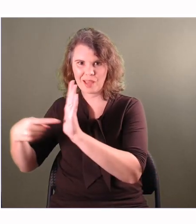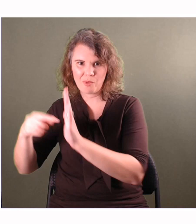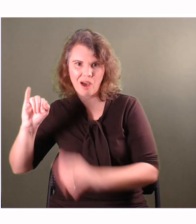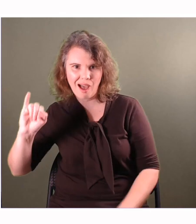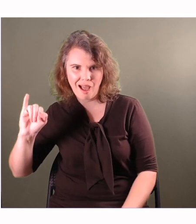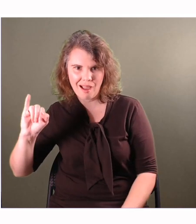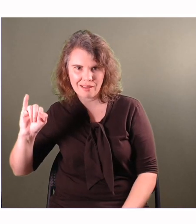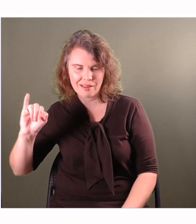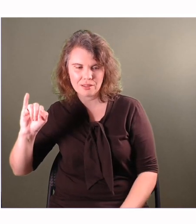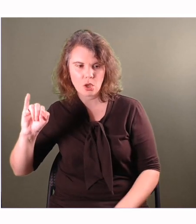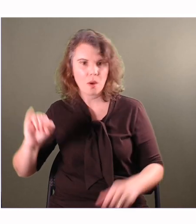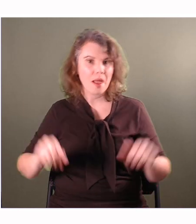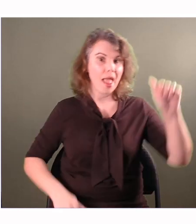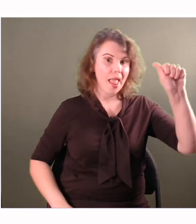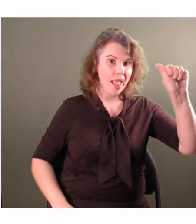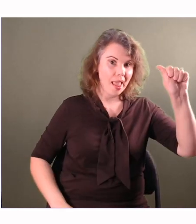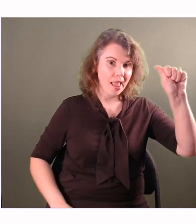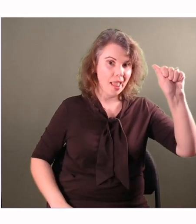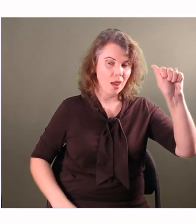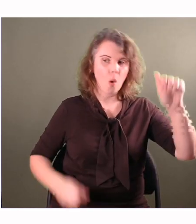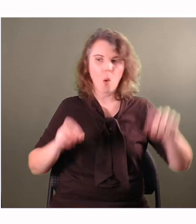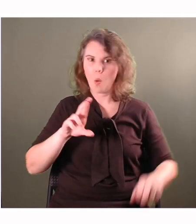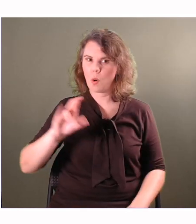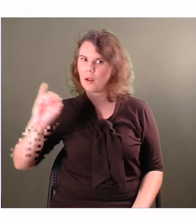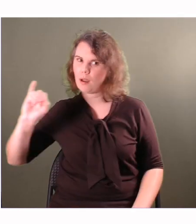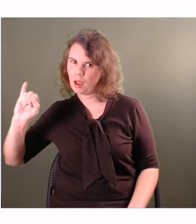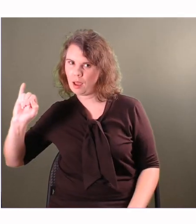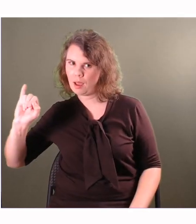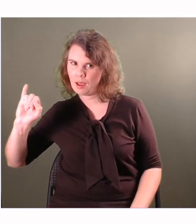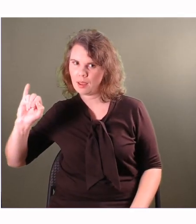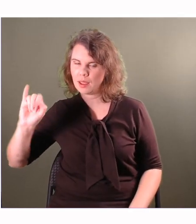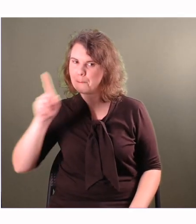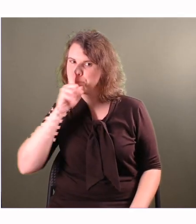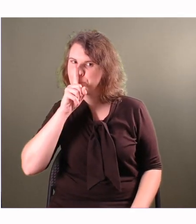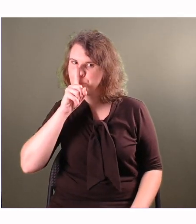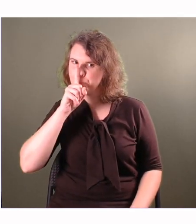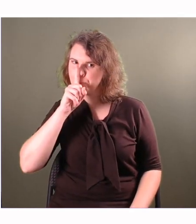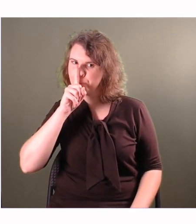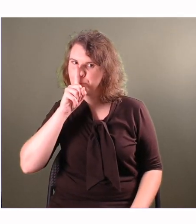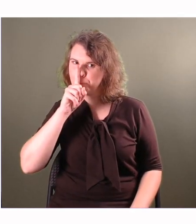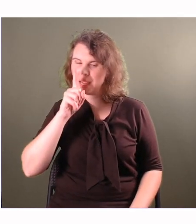trials in which the vowel is I.